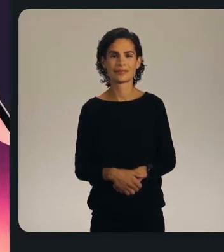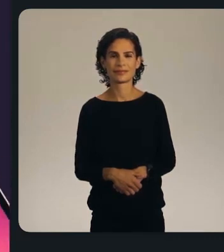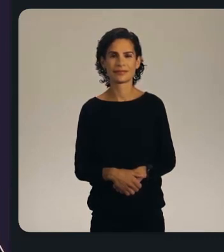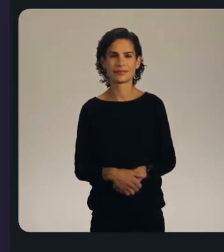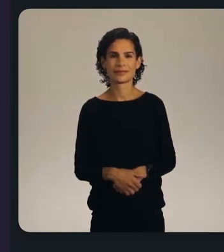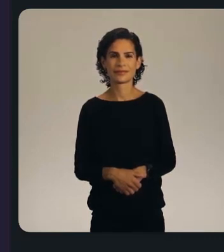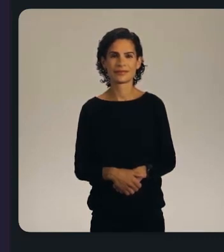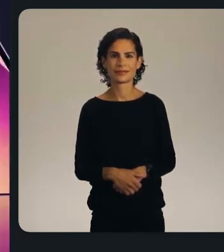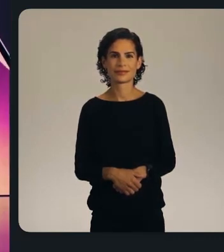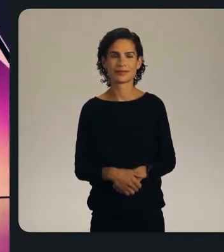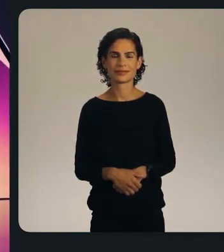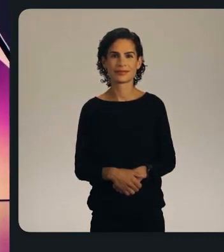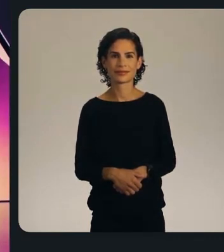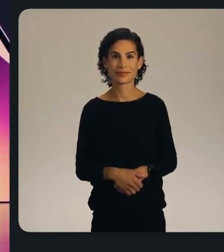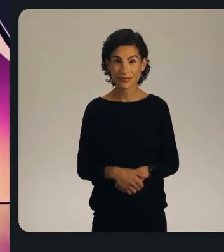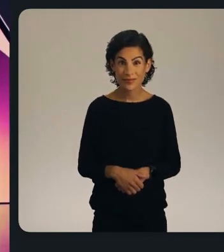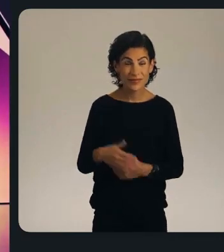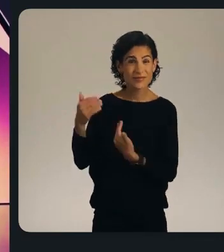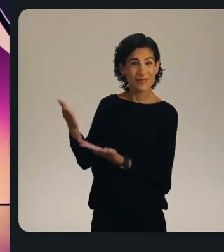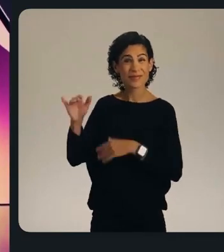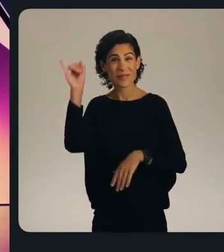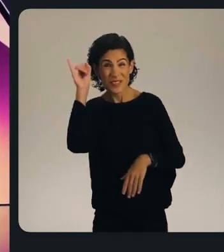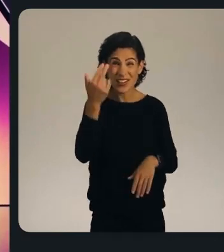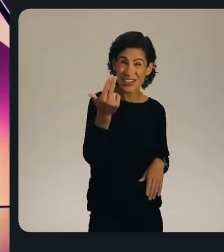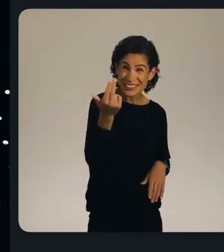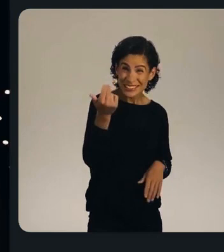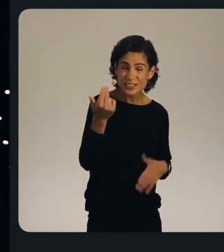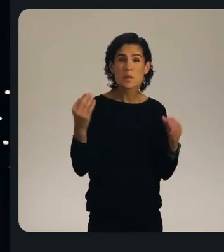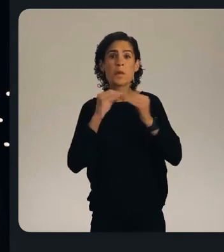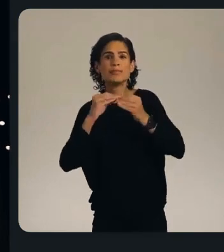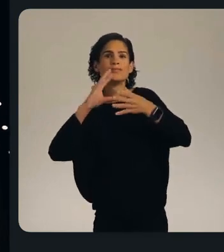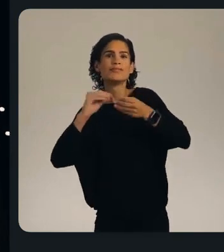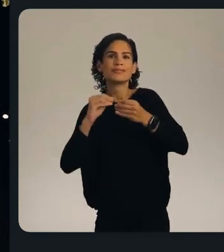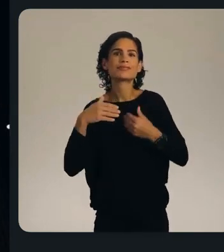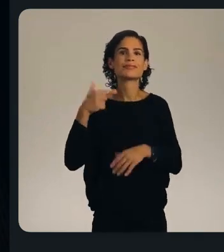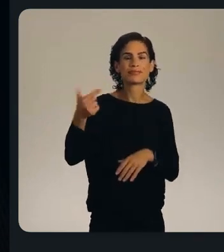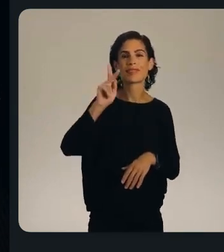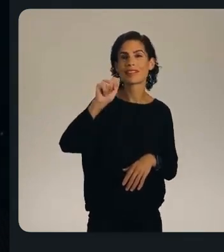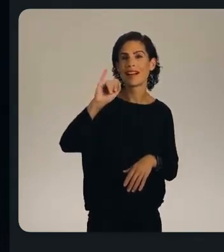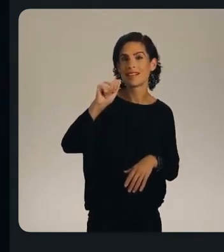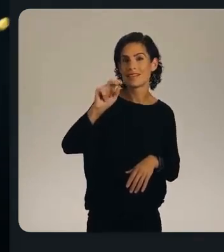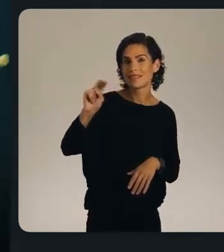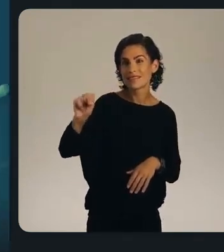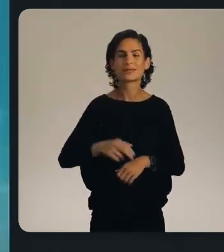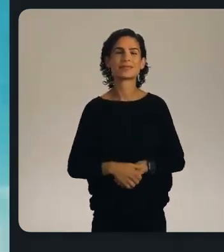Let's go. This is iPhone 13. To tell you more, here's Cayenne.